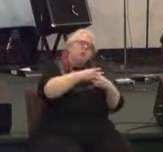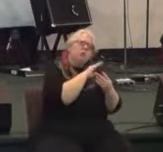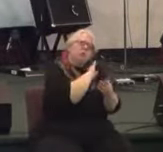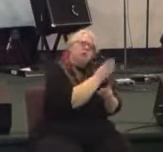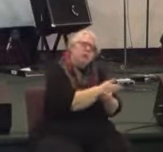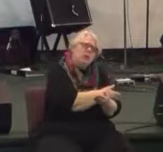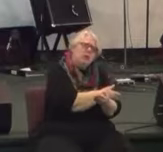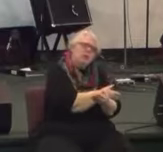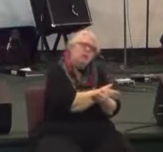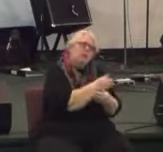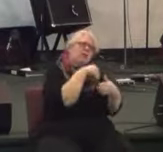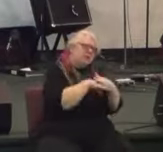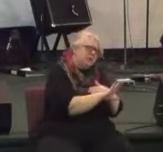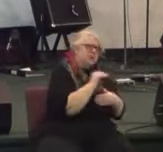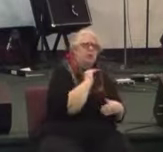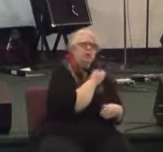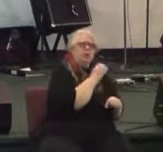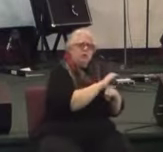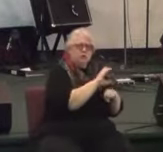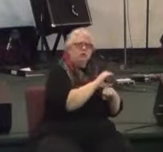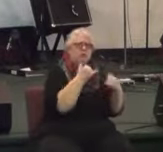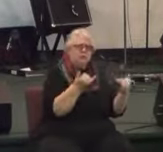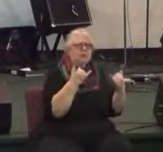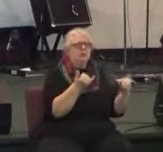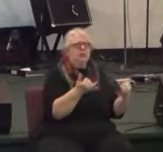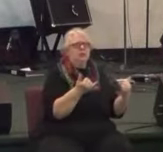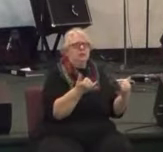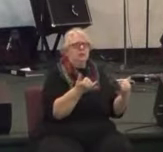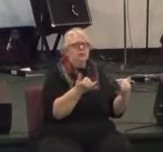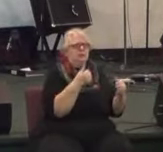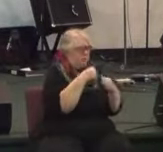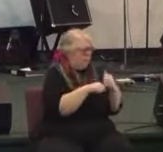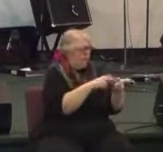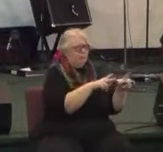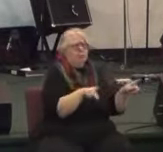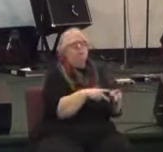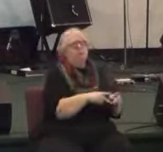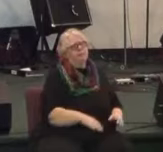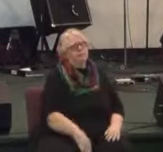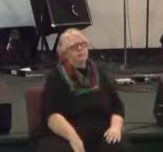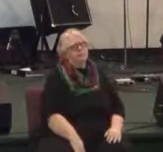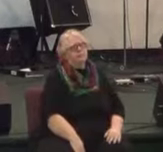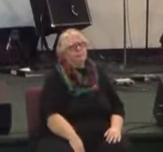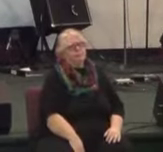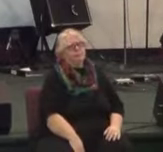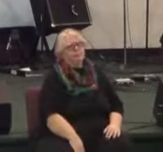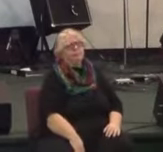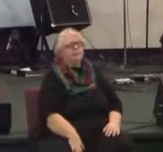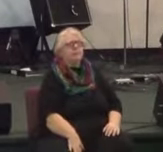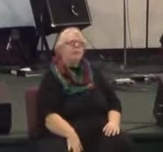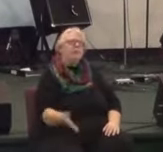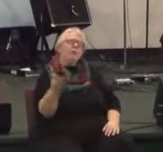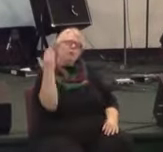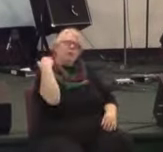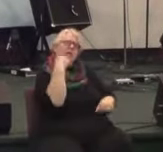has infiltrated our churches today, all over. There was a time that the church was a holy